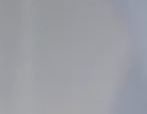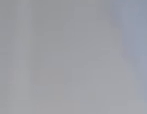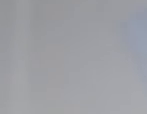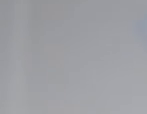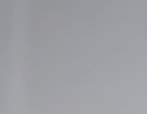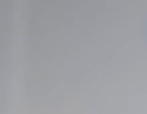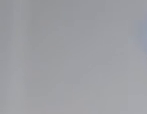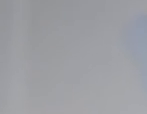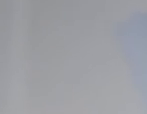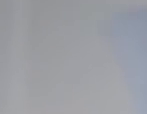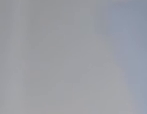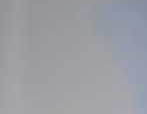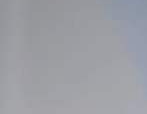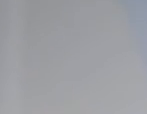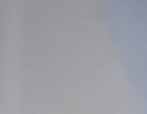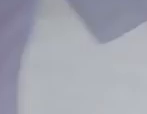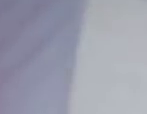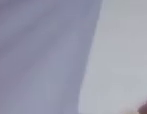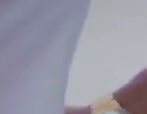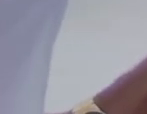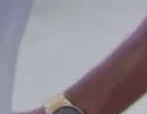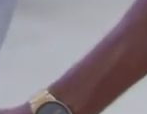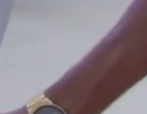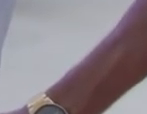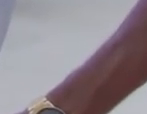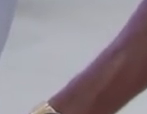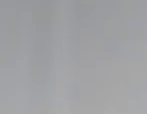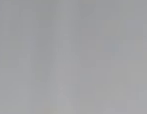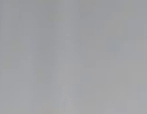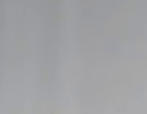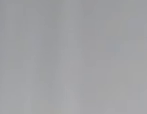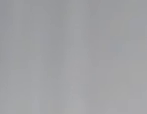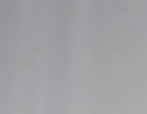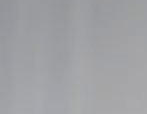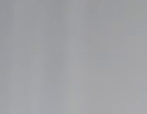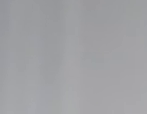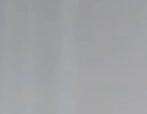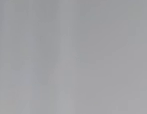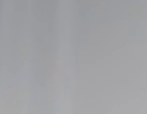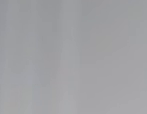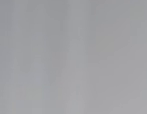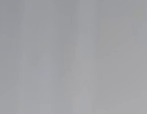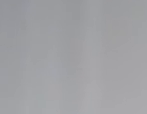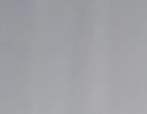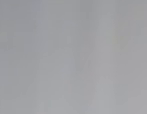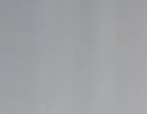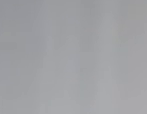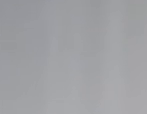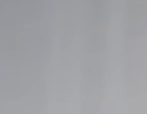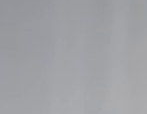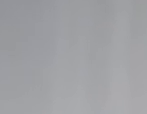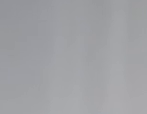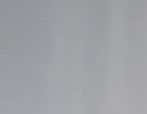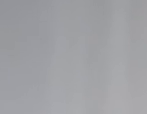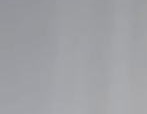Congratulations, you've won. Please go inside for your reward. What I win? 1 out of 100 daily fuel rewards for a month. Please